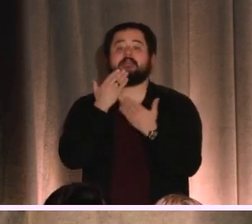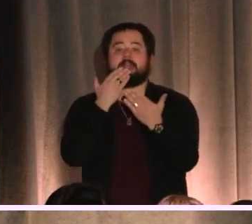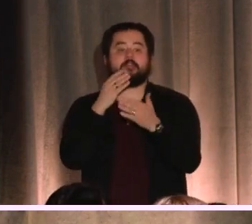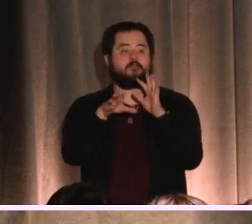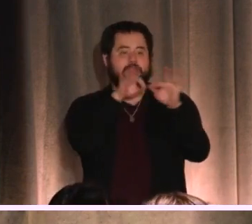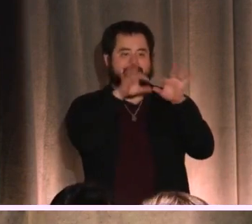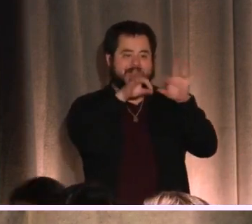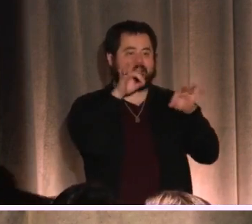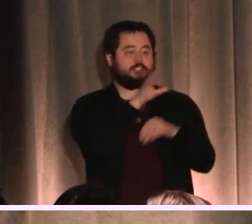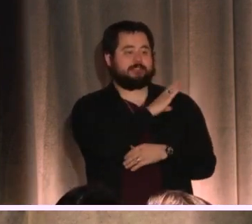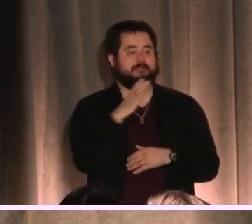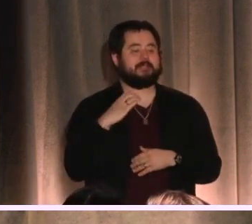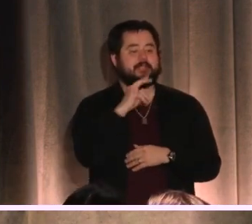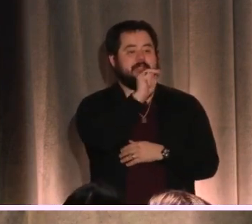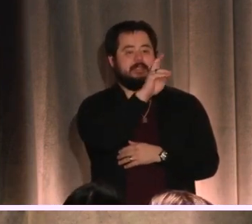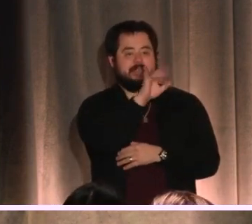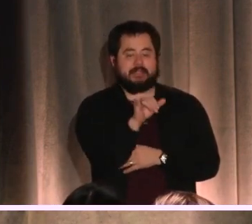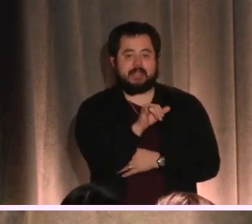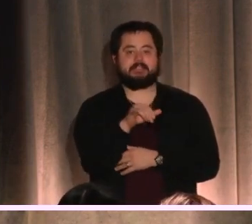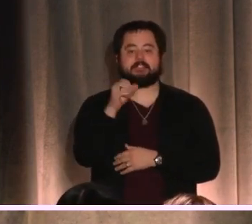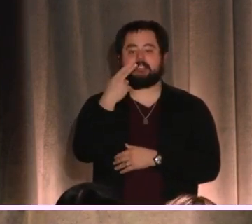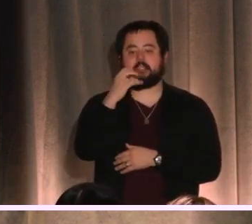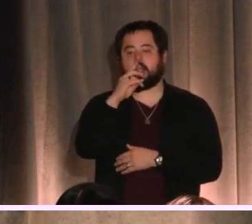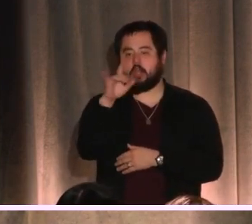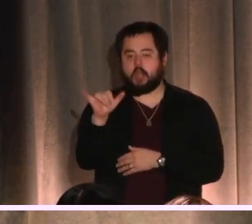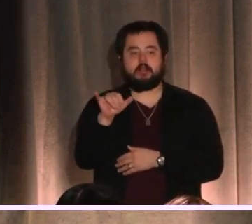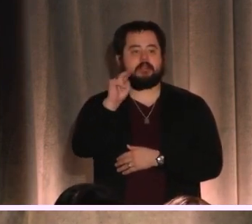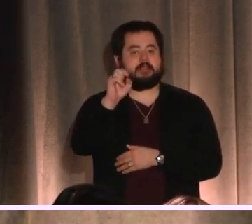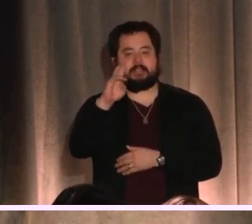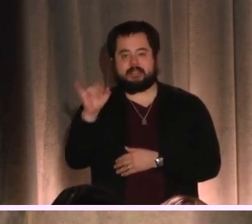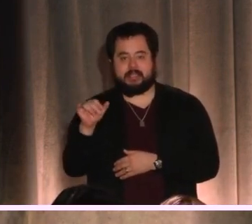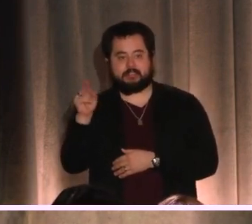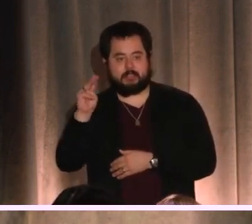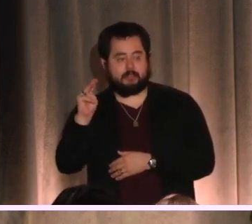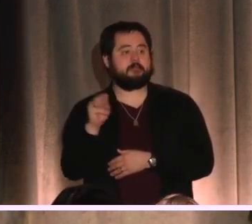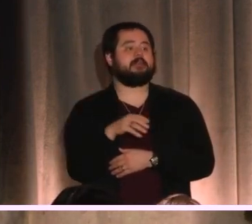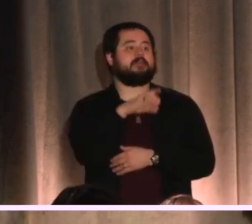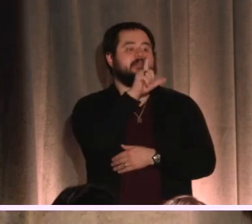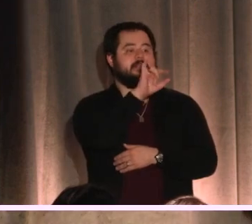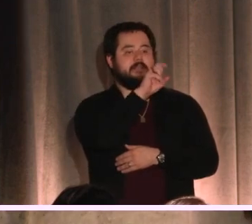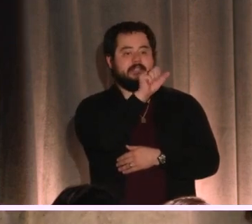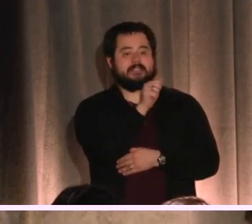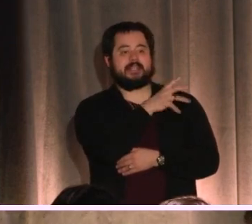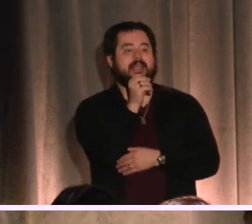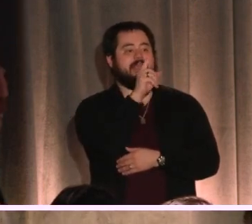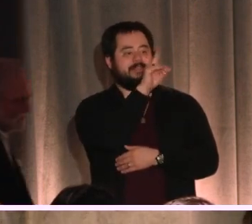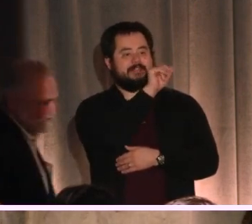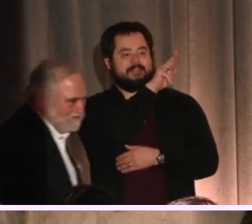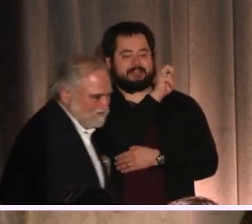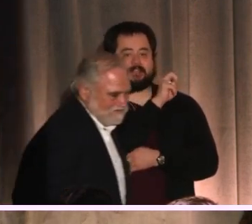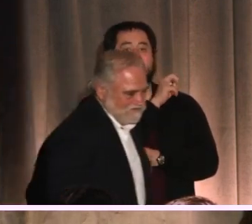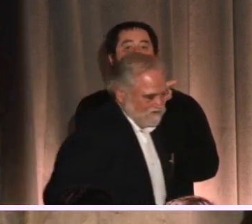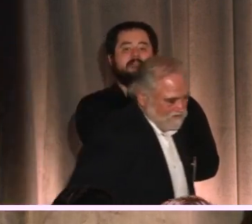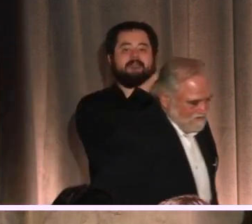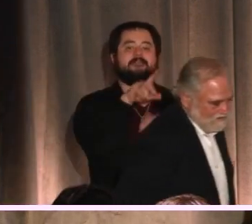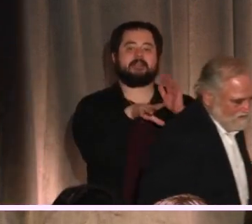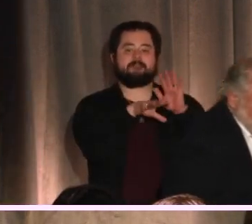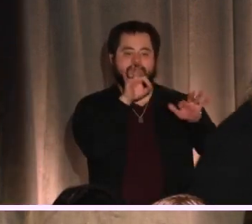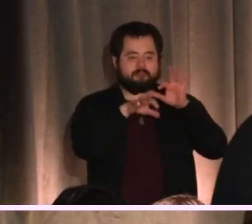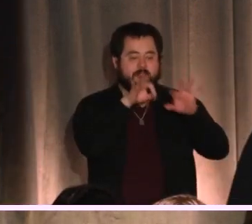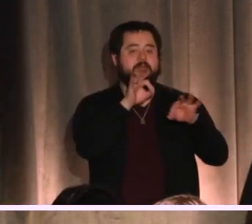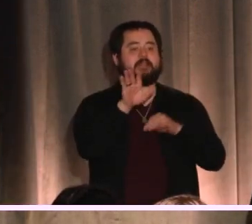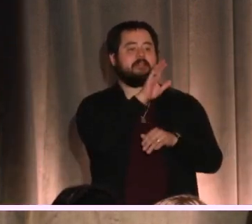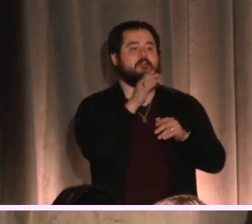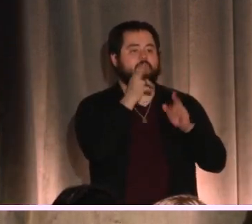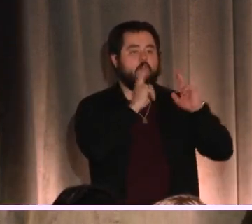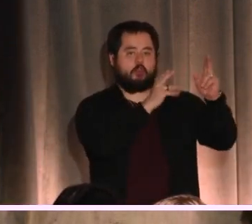Gannon, Holly Hoff, Nancy Murray, Lisa Silverman, and David Tillstone, who chose this year's honorees from a list of